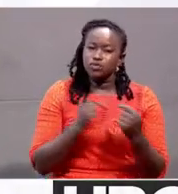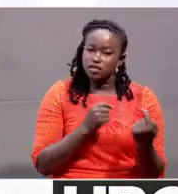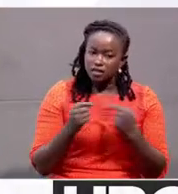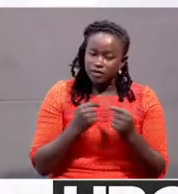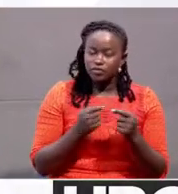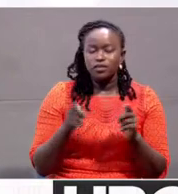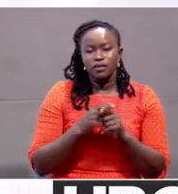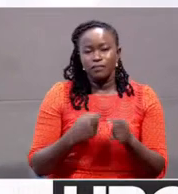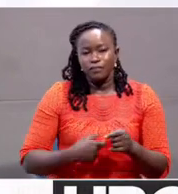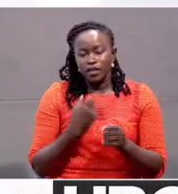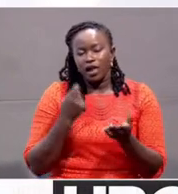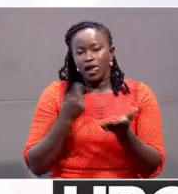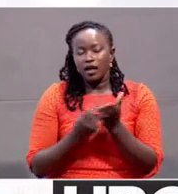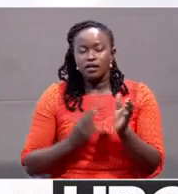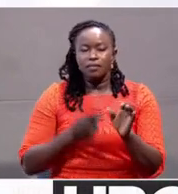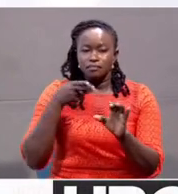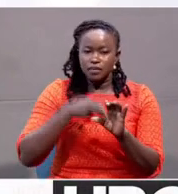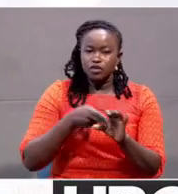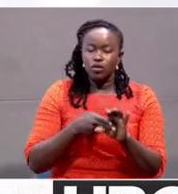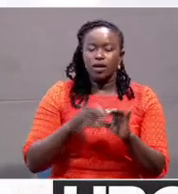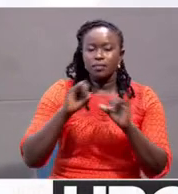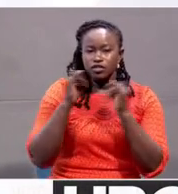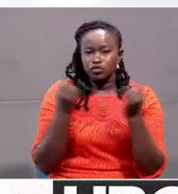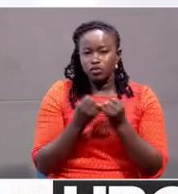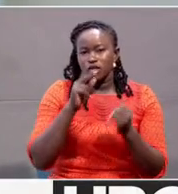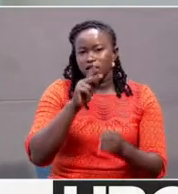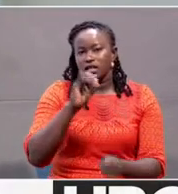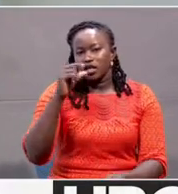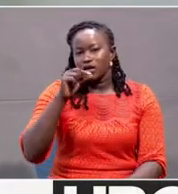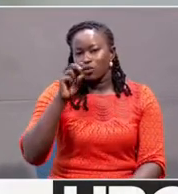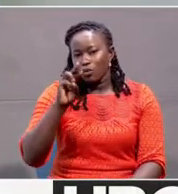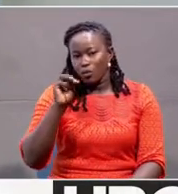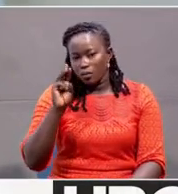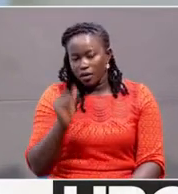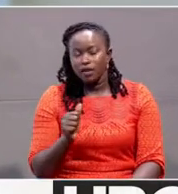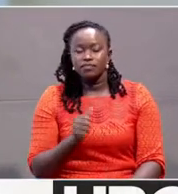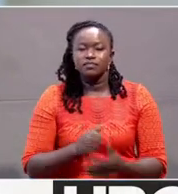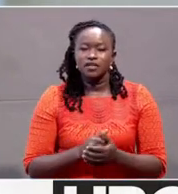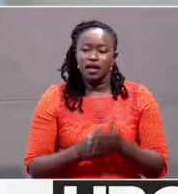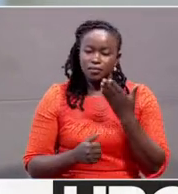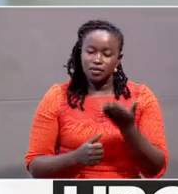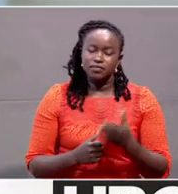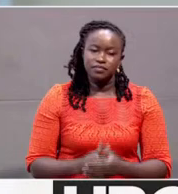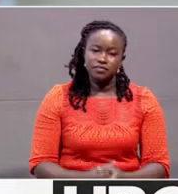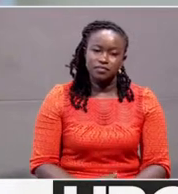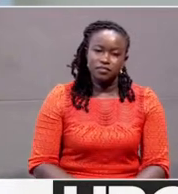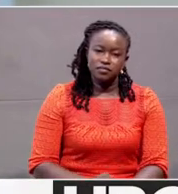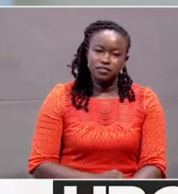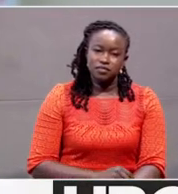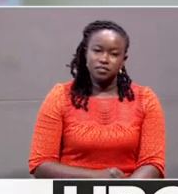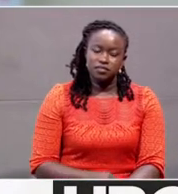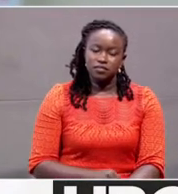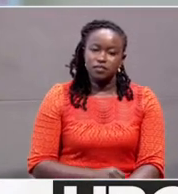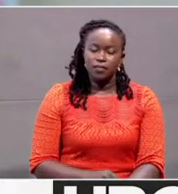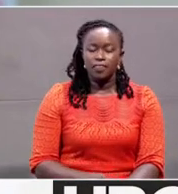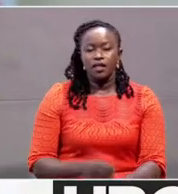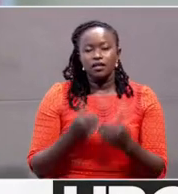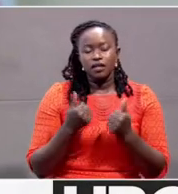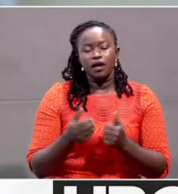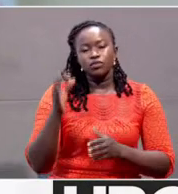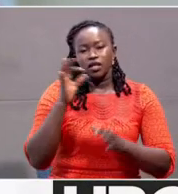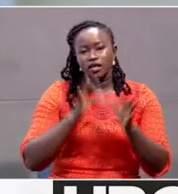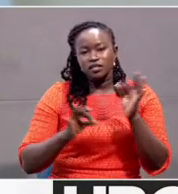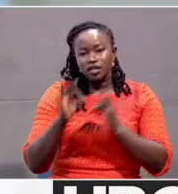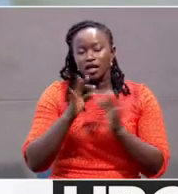of the Uganda Petroleum Institute Kigumba in Kriandongo district. The curriculum that we are delivering was designed together